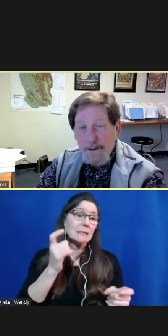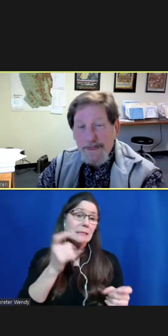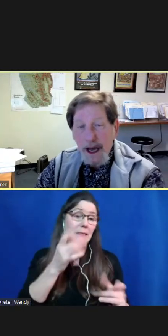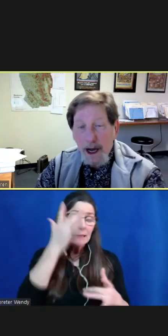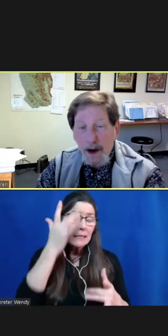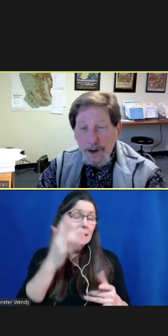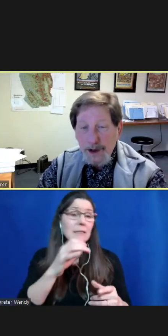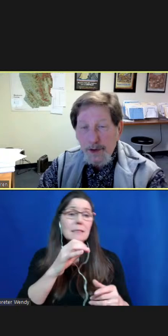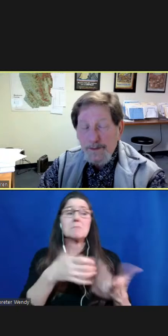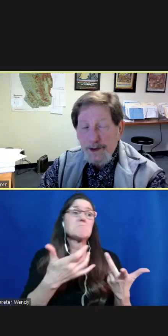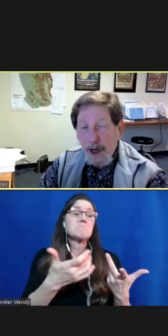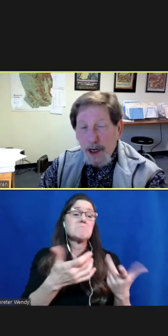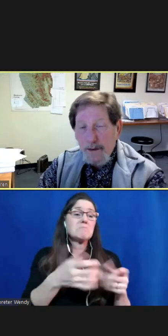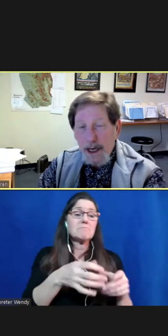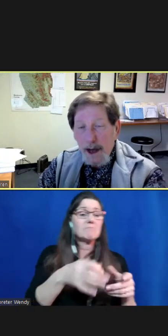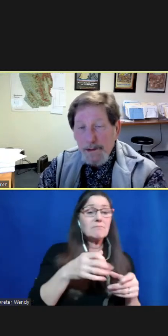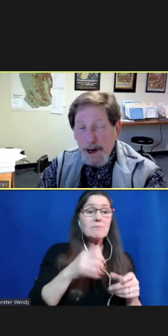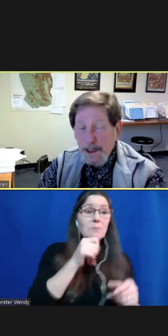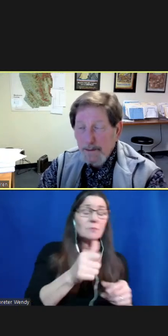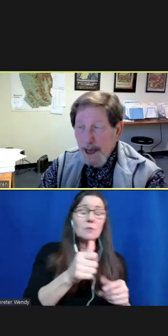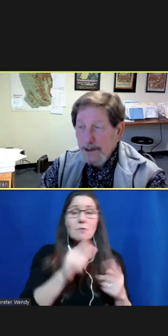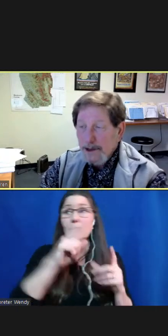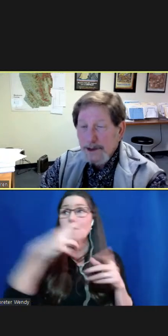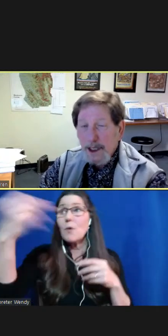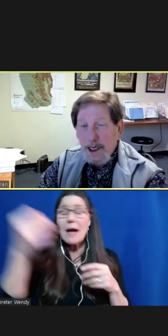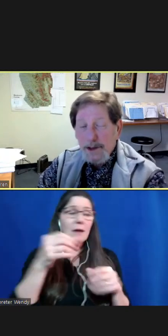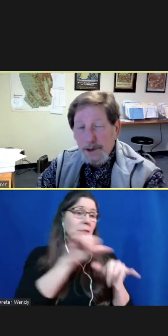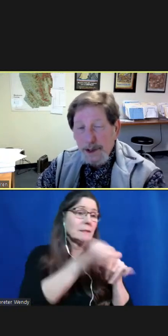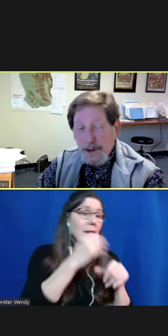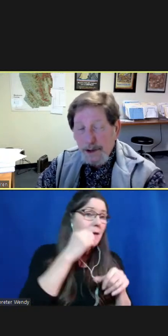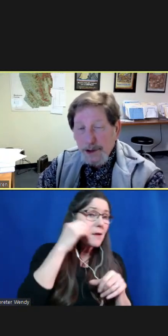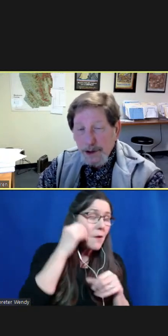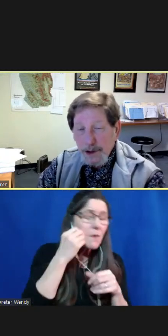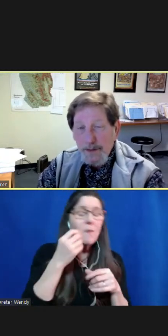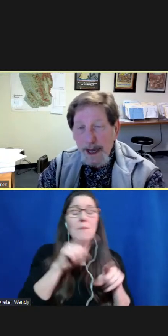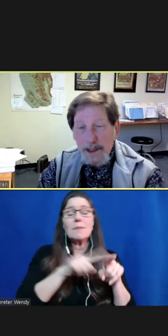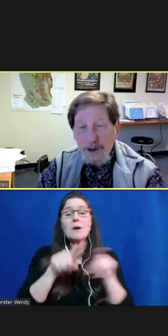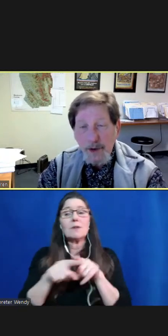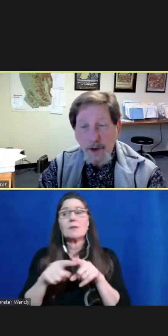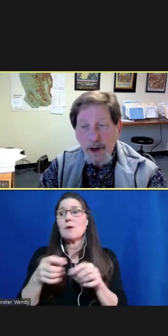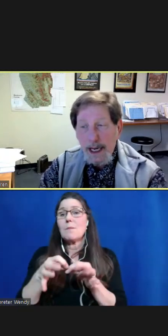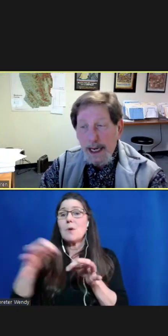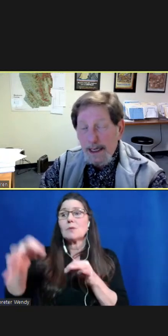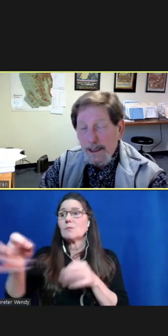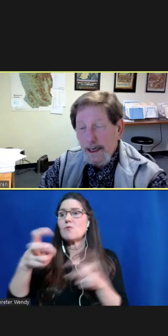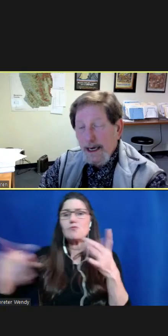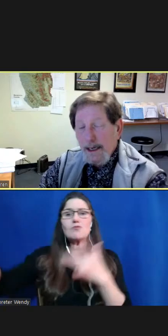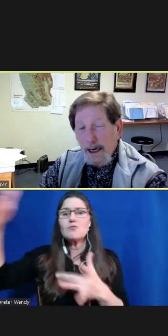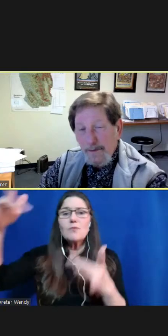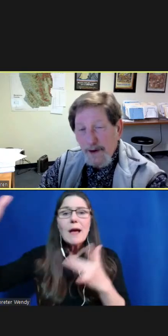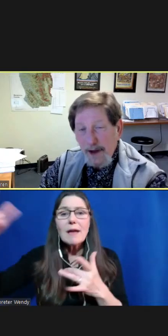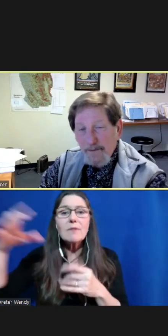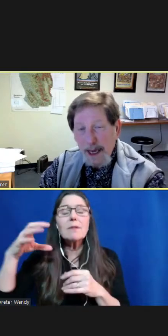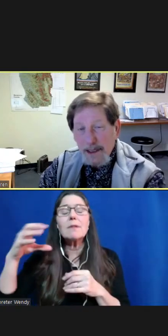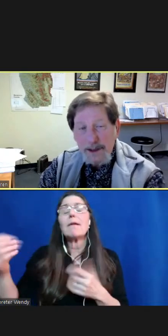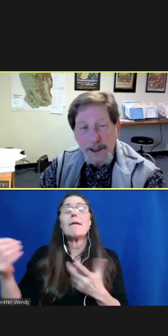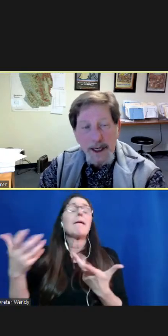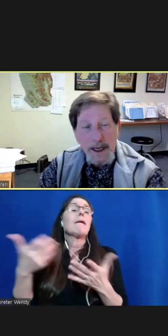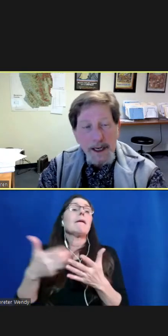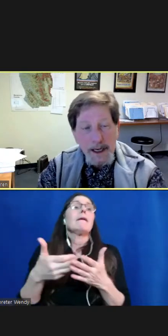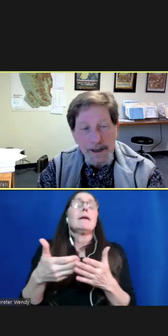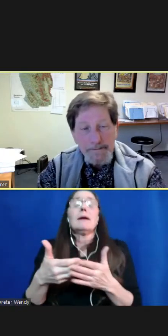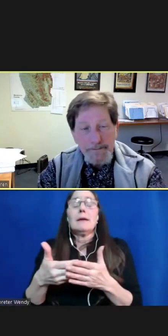travel. Also, we've been talking about upgrading masks to either a surgical mask or a N95